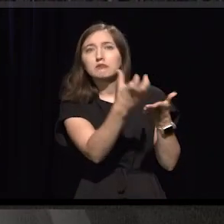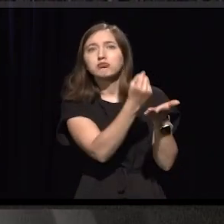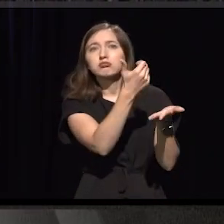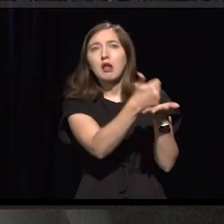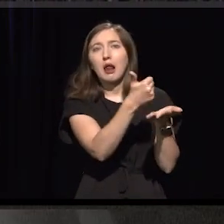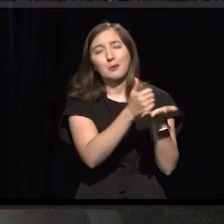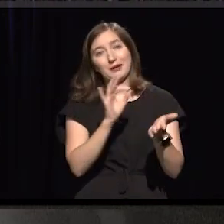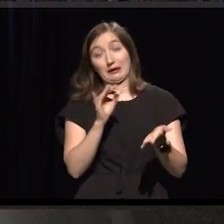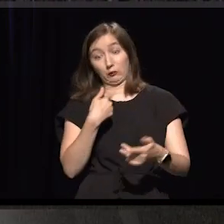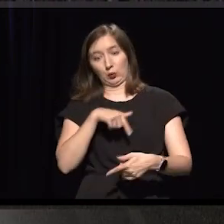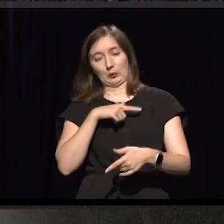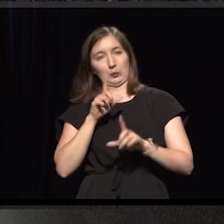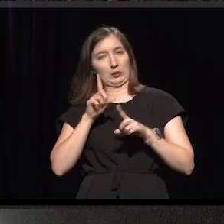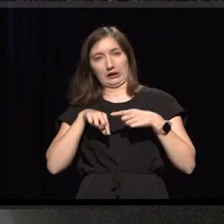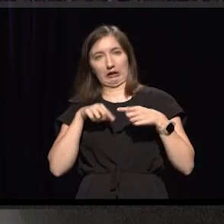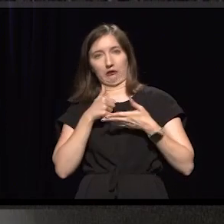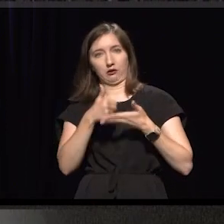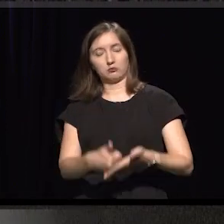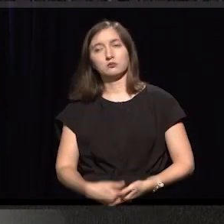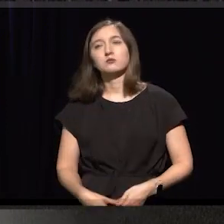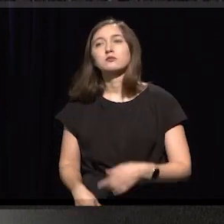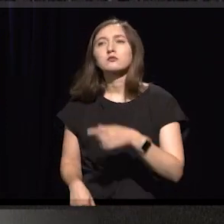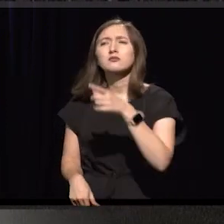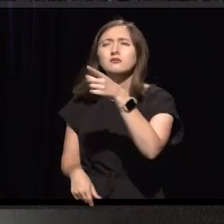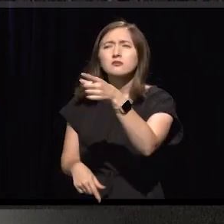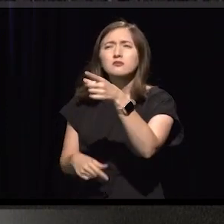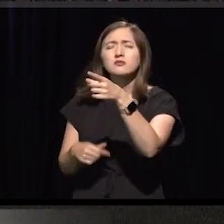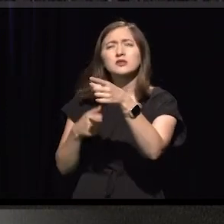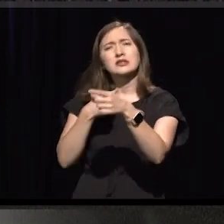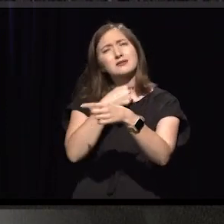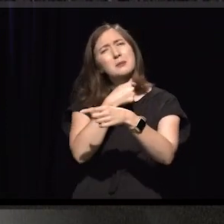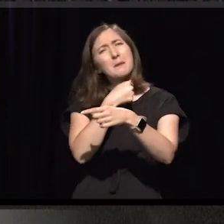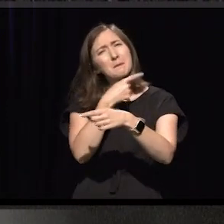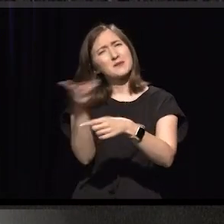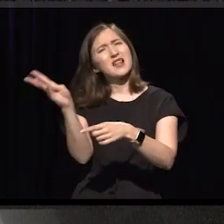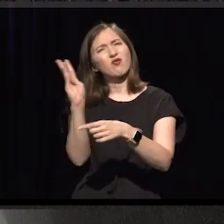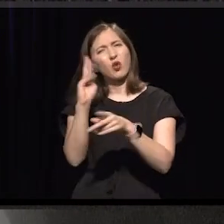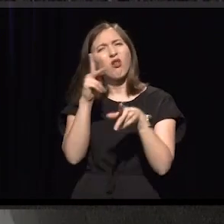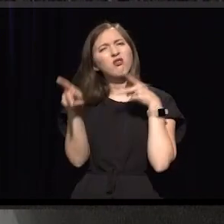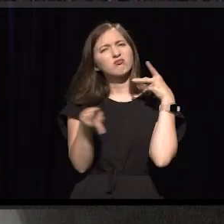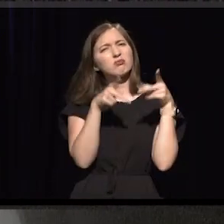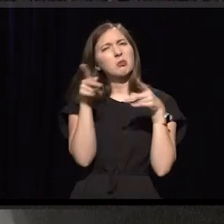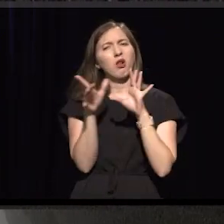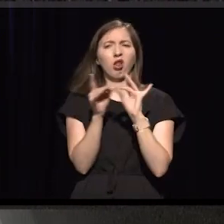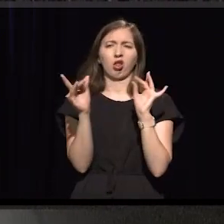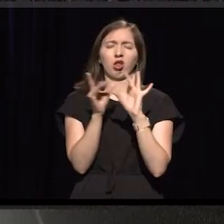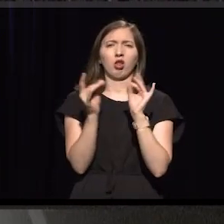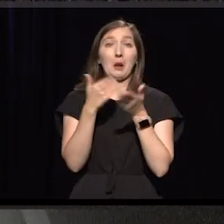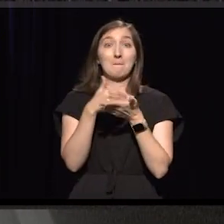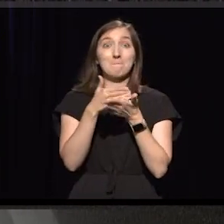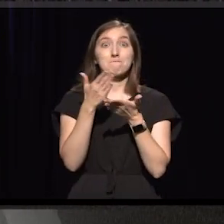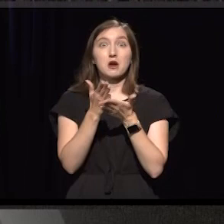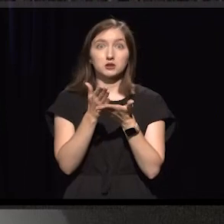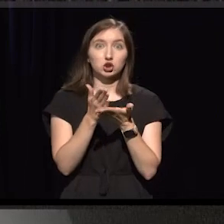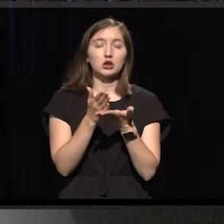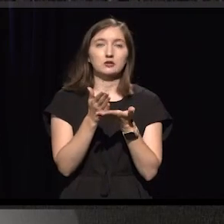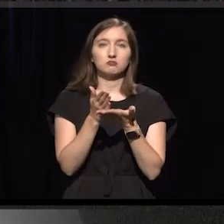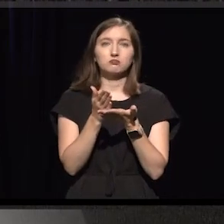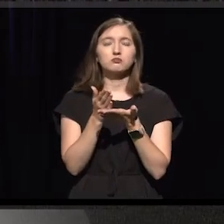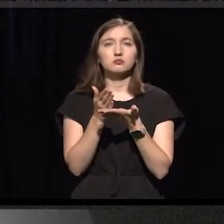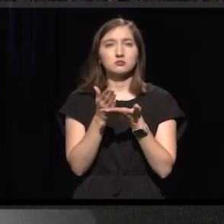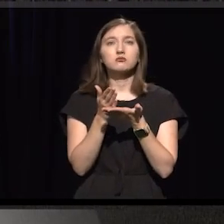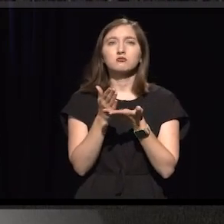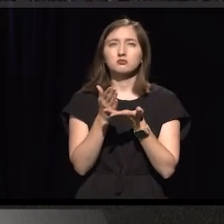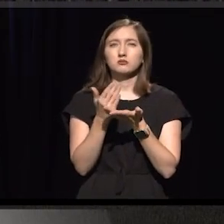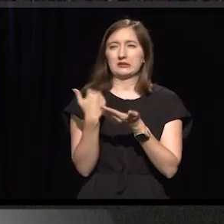There were a number of people who spoke at the budget hearing and had some comments in regards to no action on police reform.